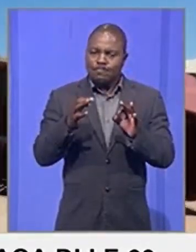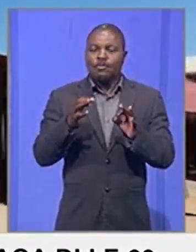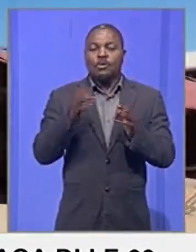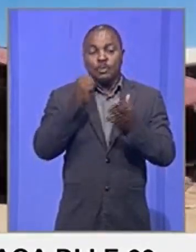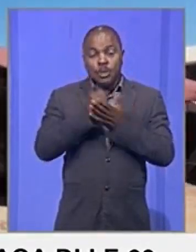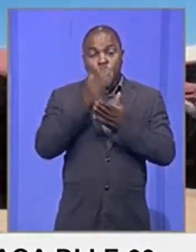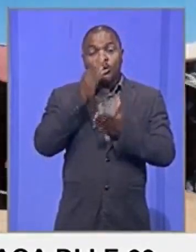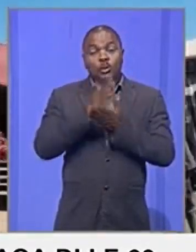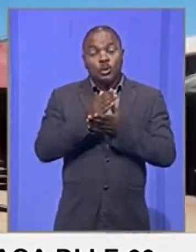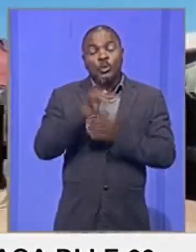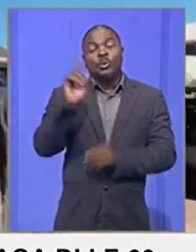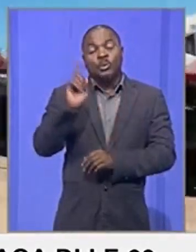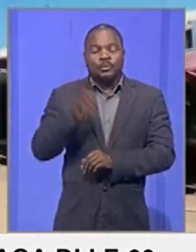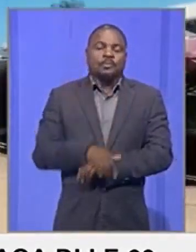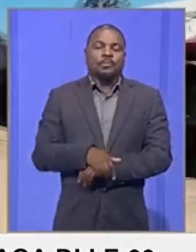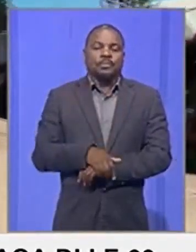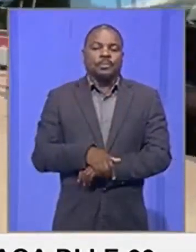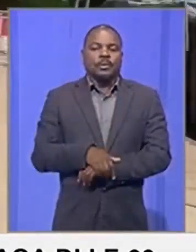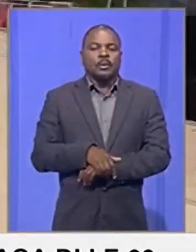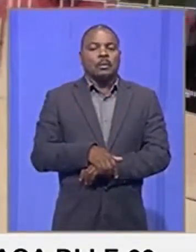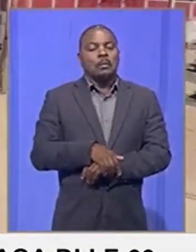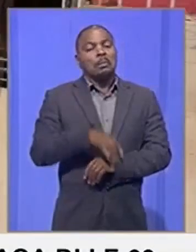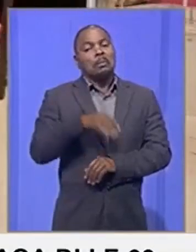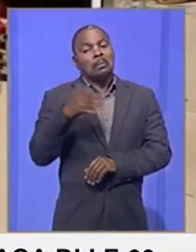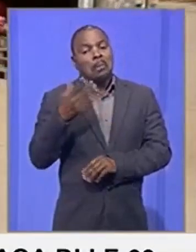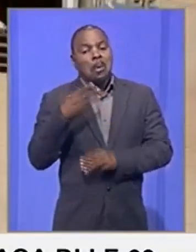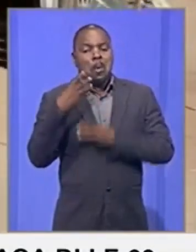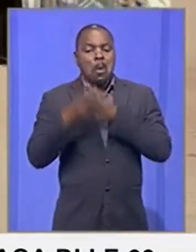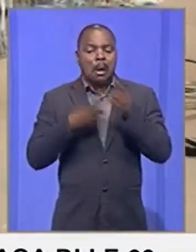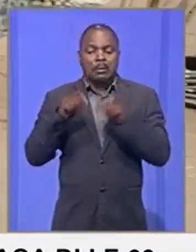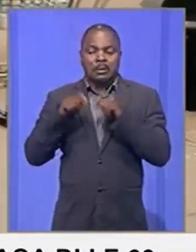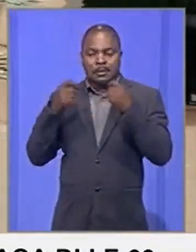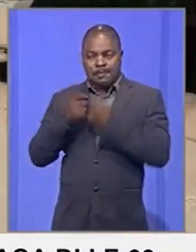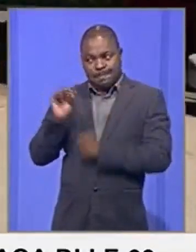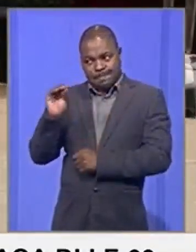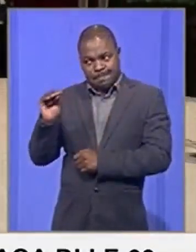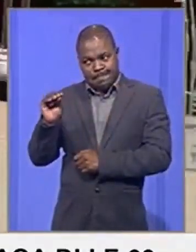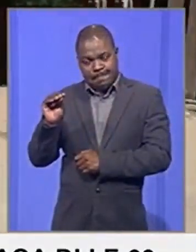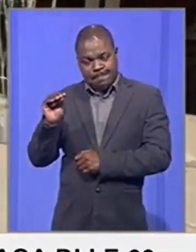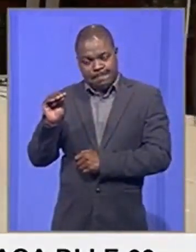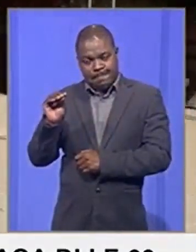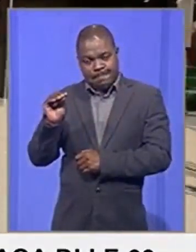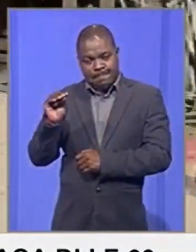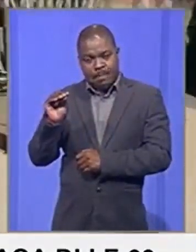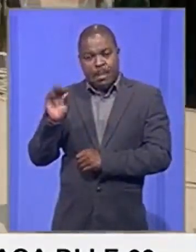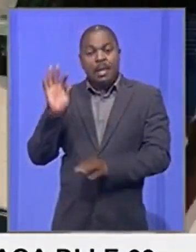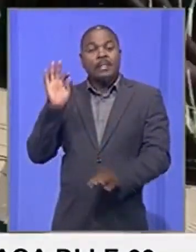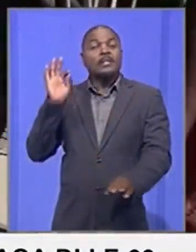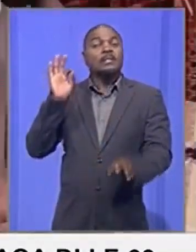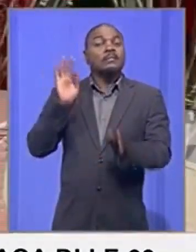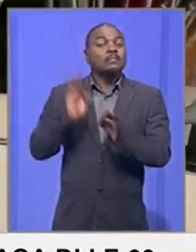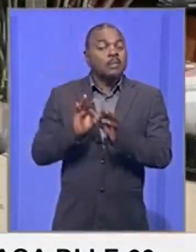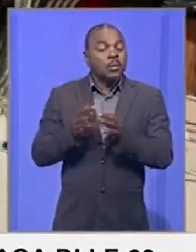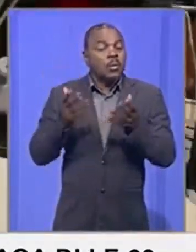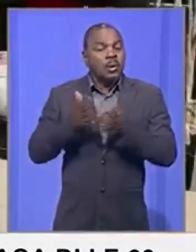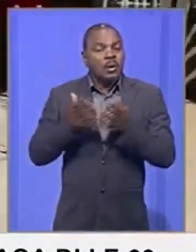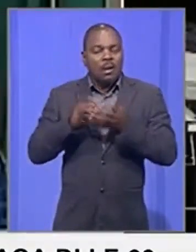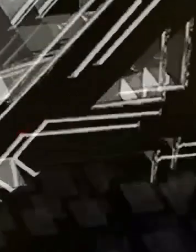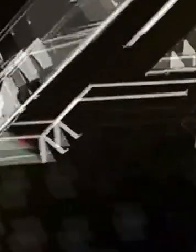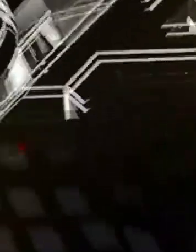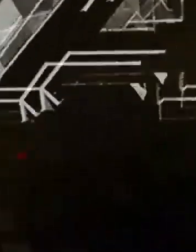the people is there and it needs to be met. Now, as a person who is